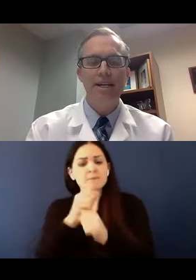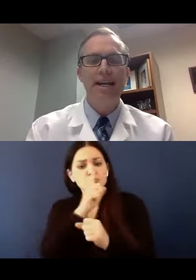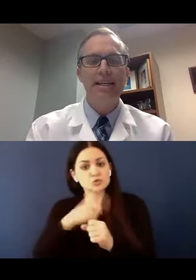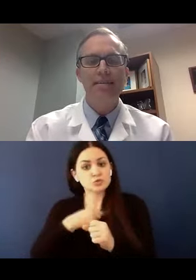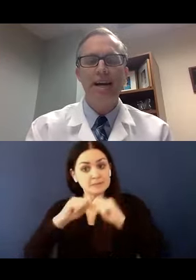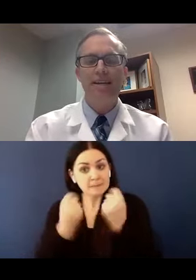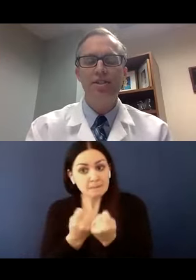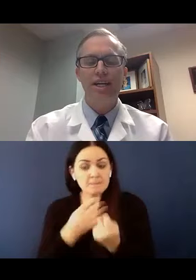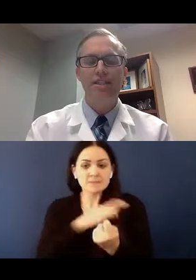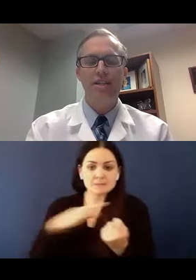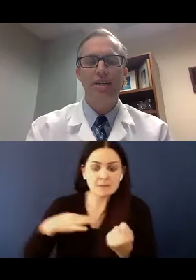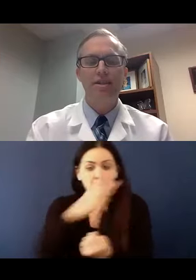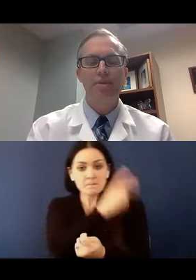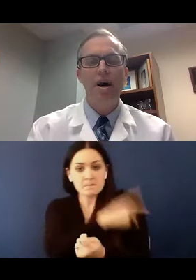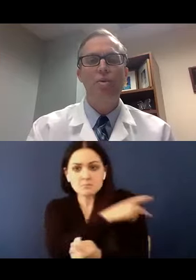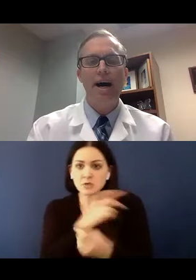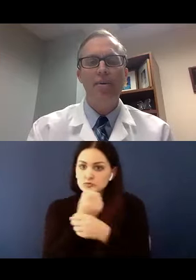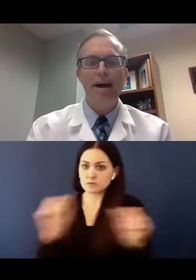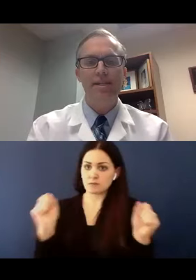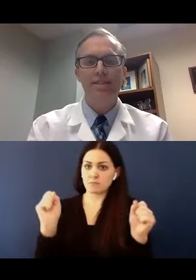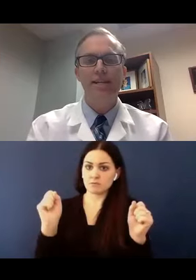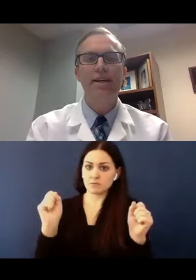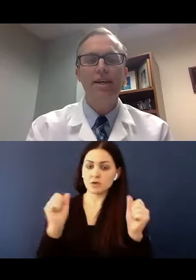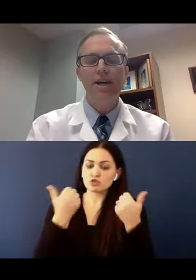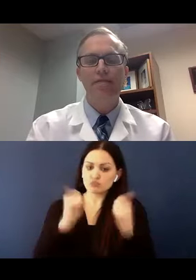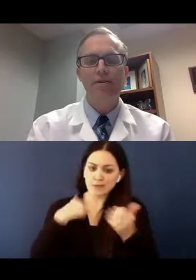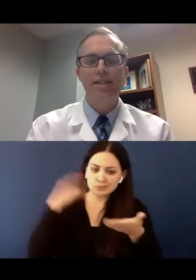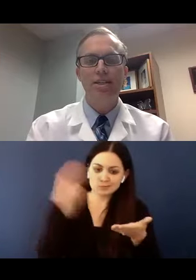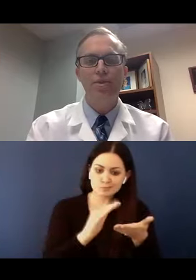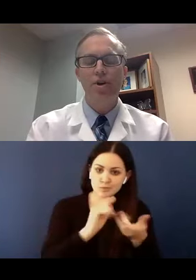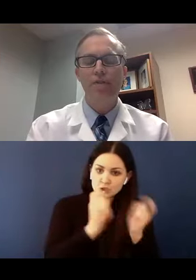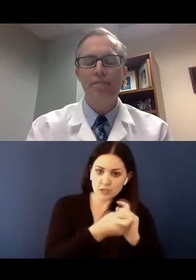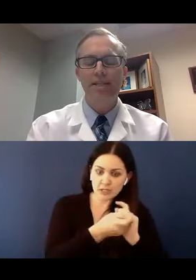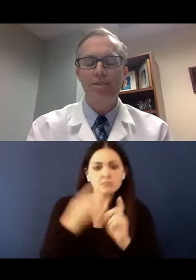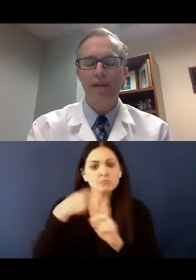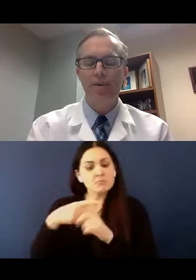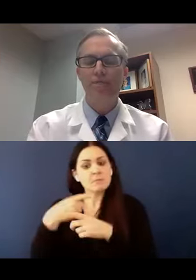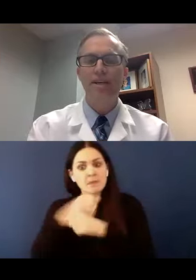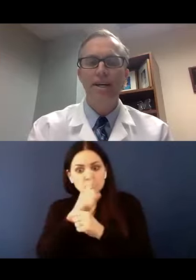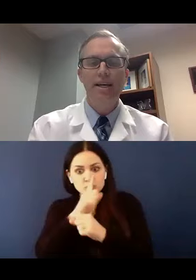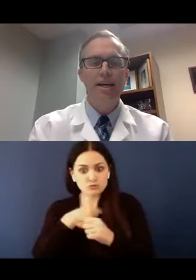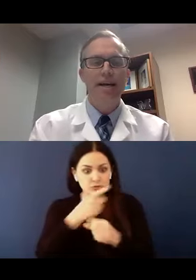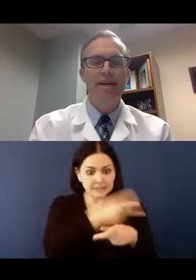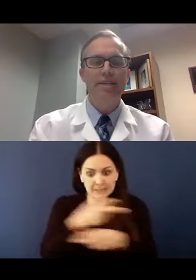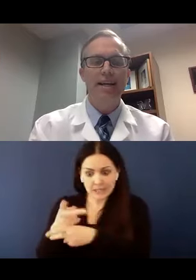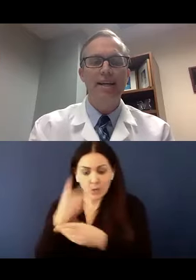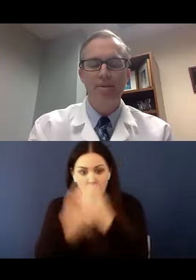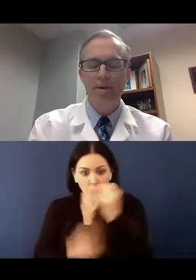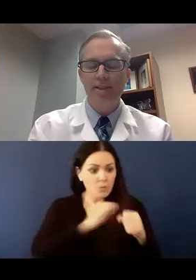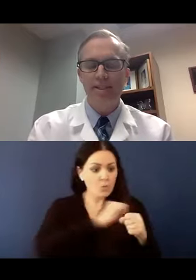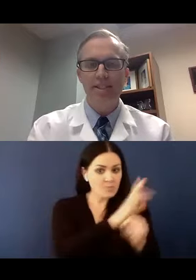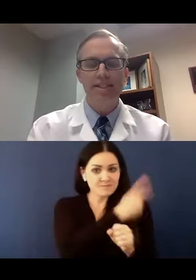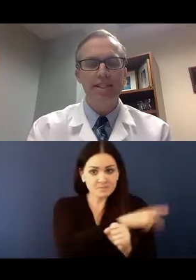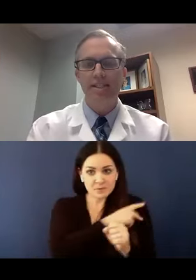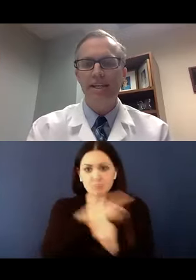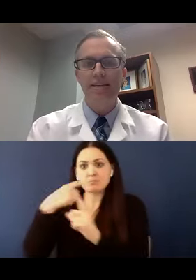to mitigate the impact of these changes on our team, all the while balancing care for patients with COVID and patients without COVID, and maintaining our commitment